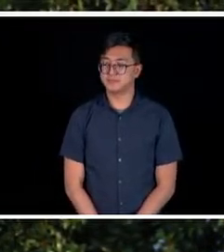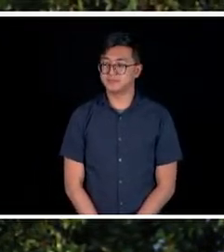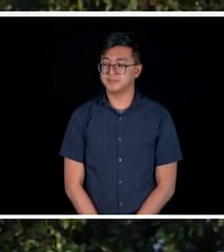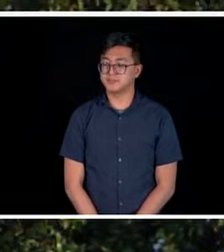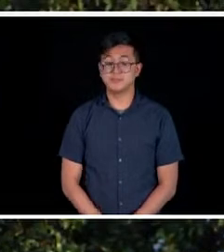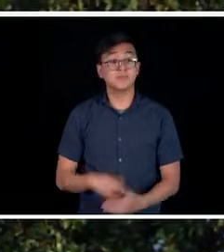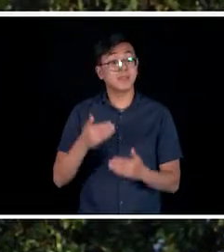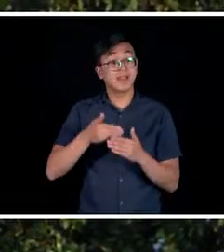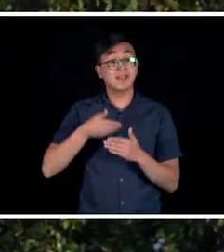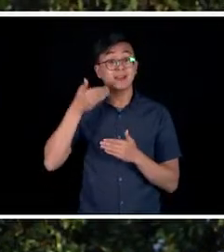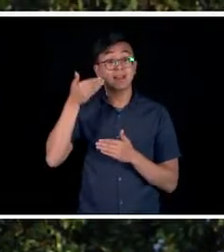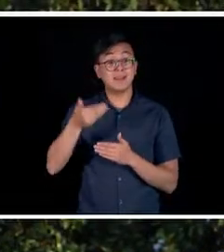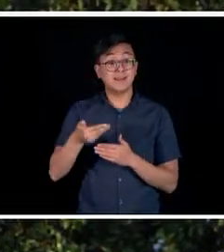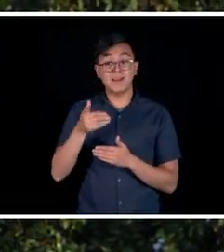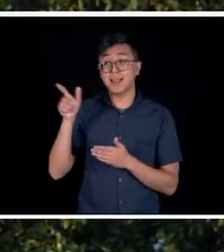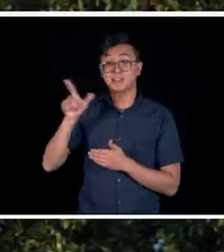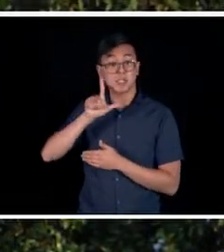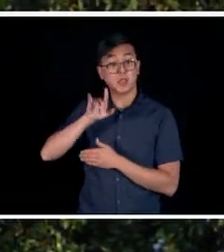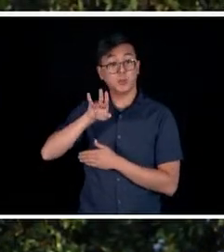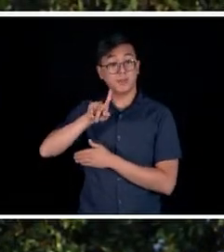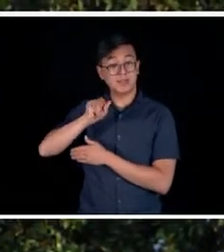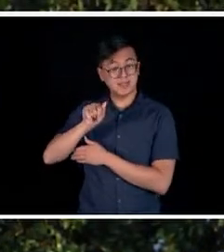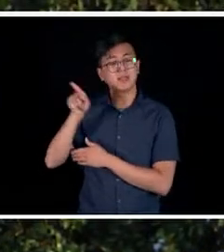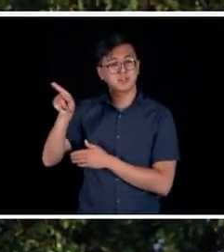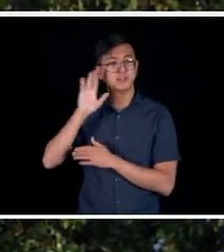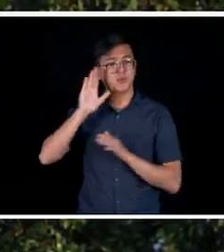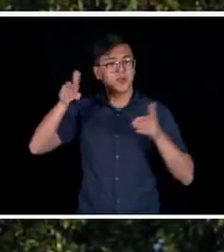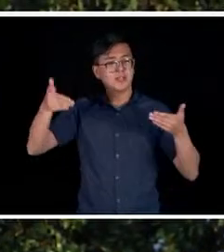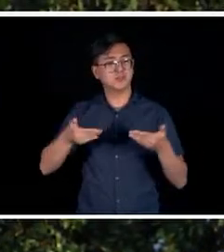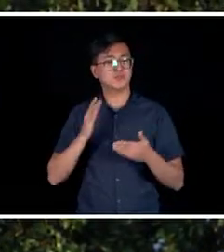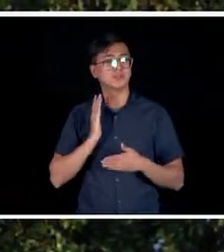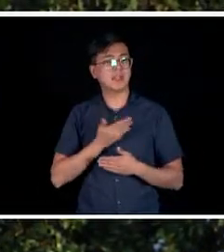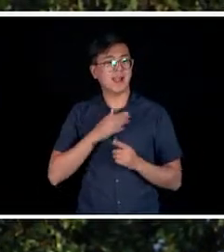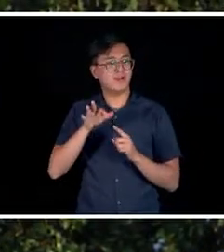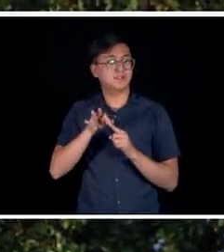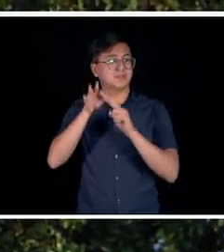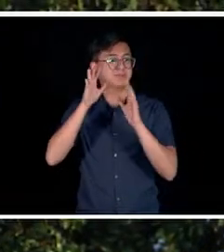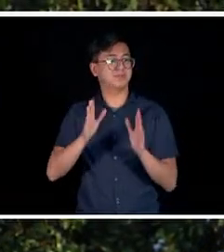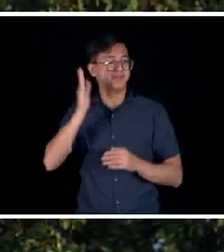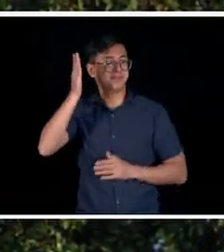And next, Lupita will introduce our alumnus keynote speaker.